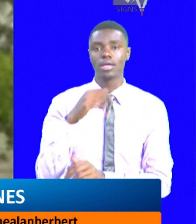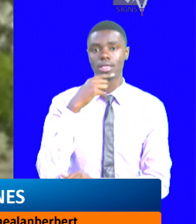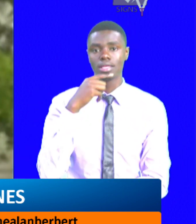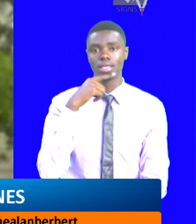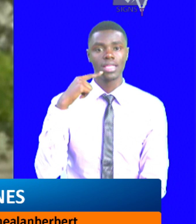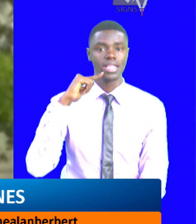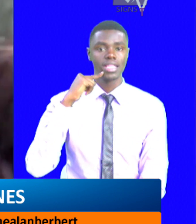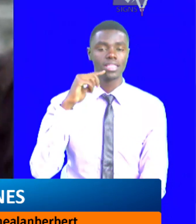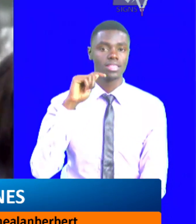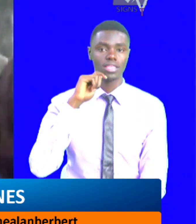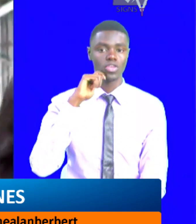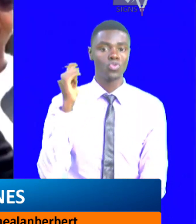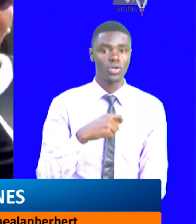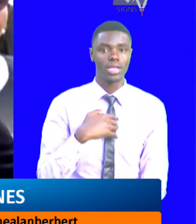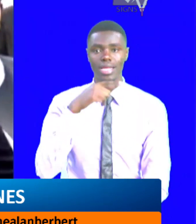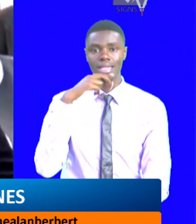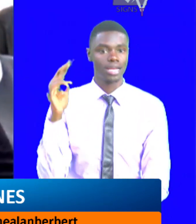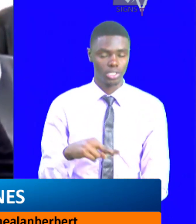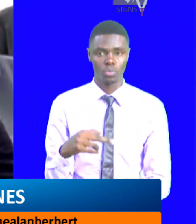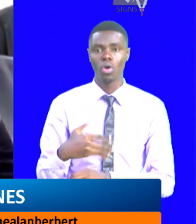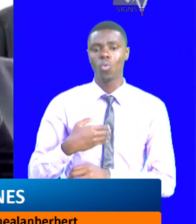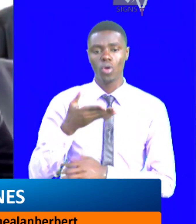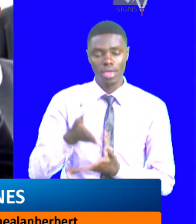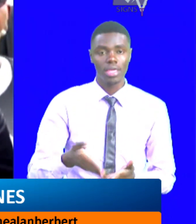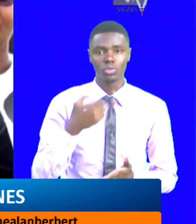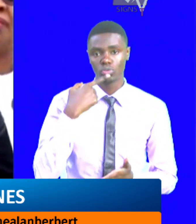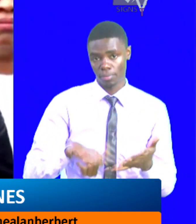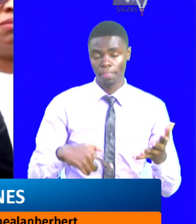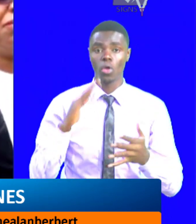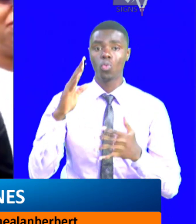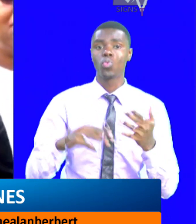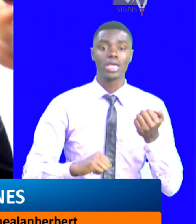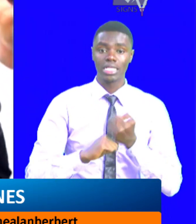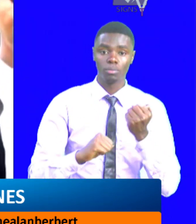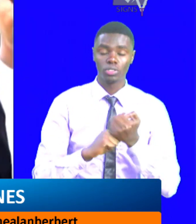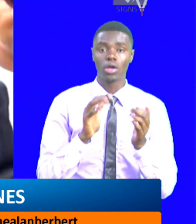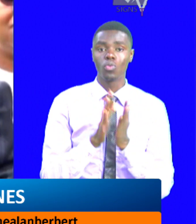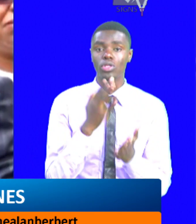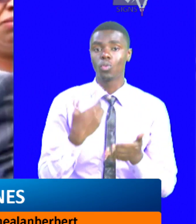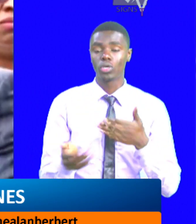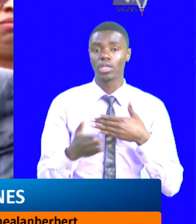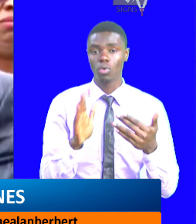and Russian war. We are here to tell him that we stand with what was presented